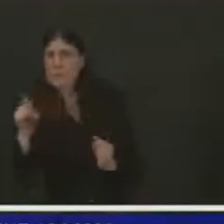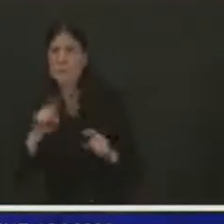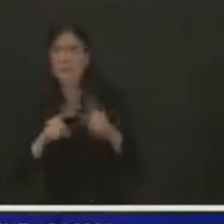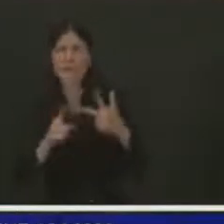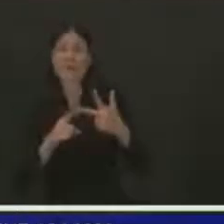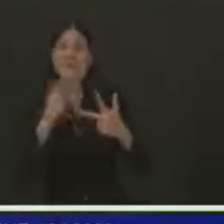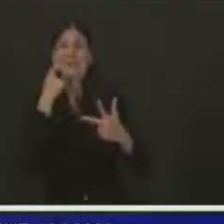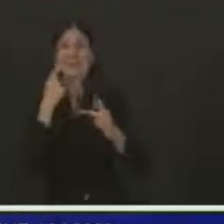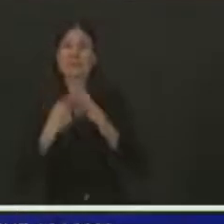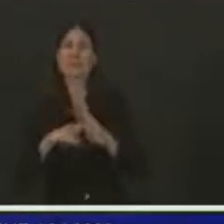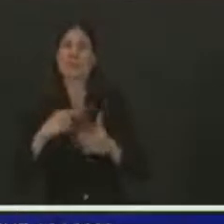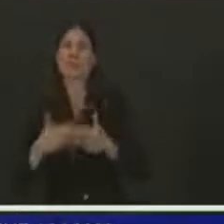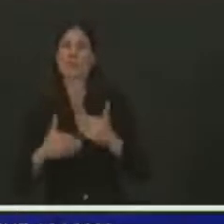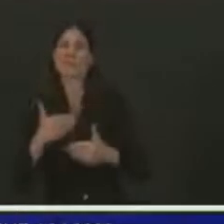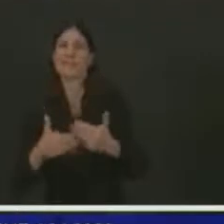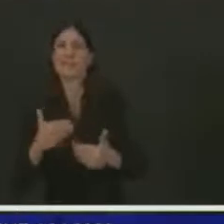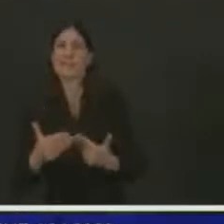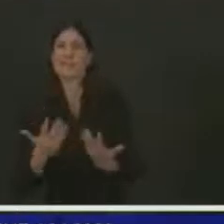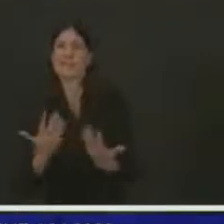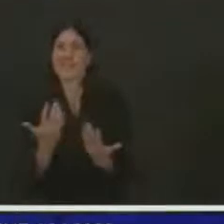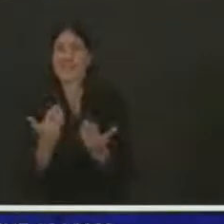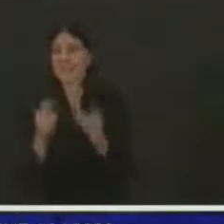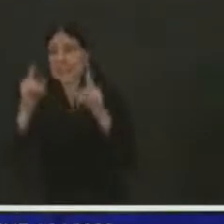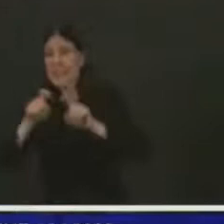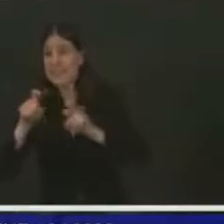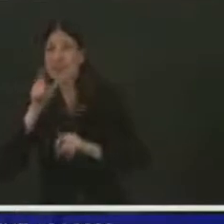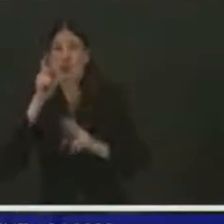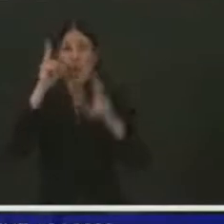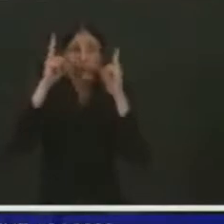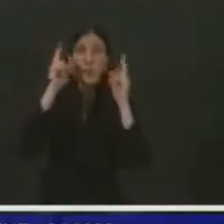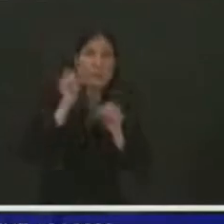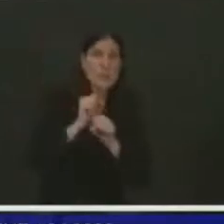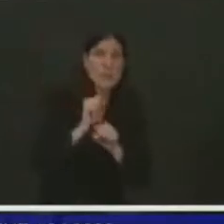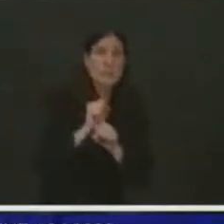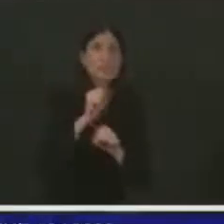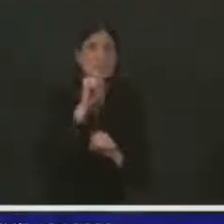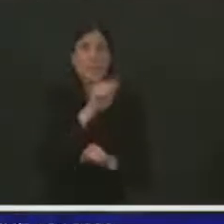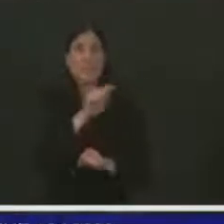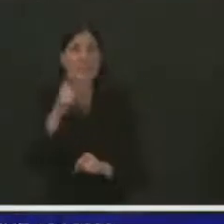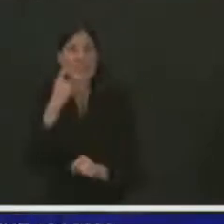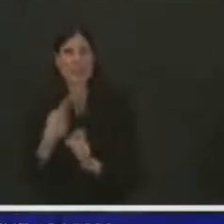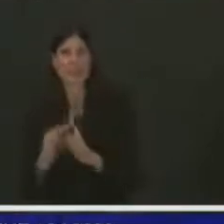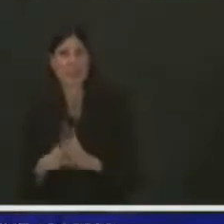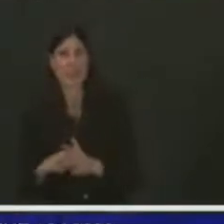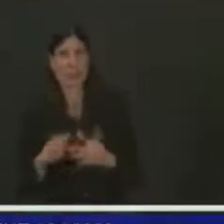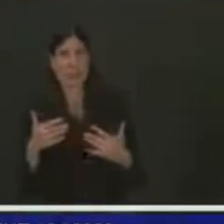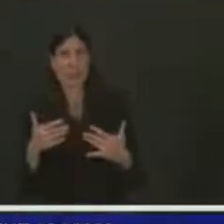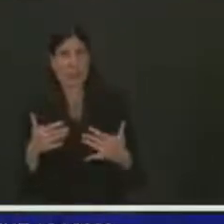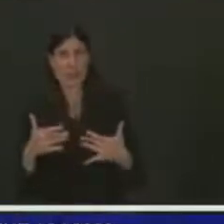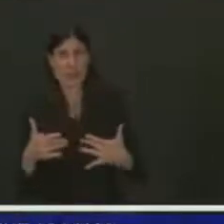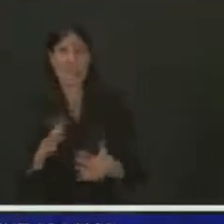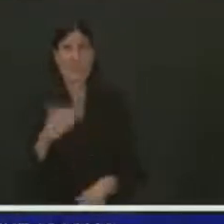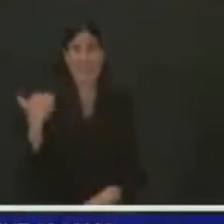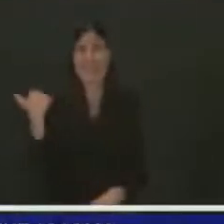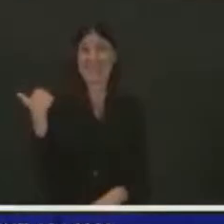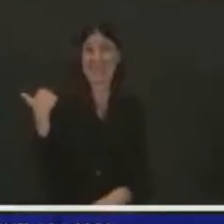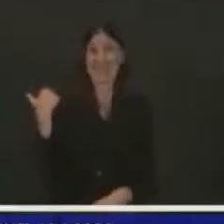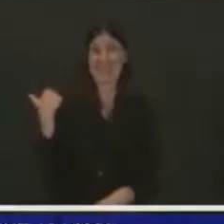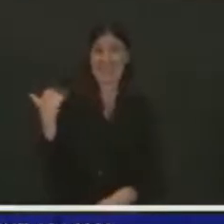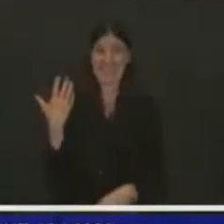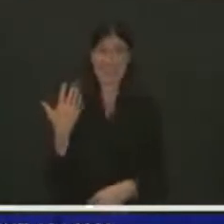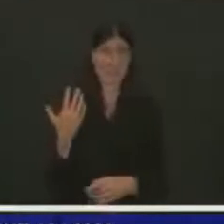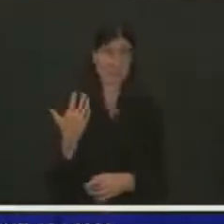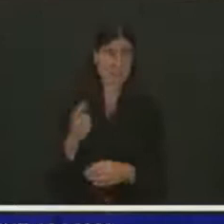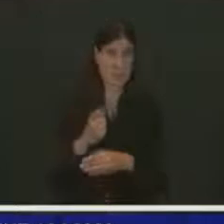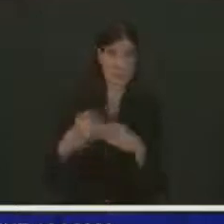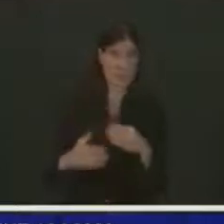see cases. But the serology results that I shared, this less than 5% type of